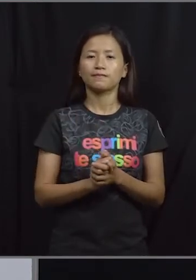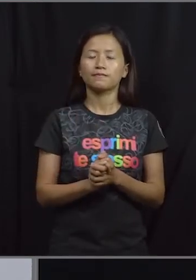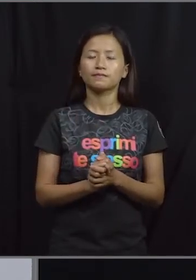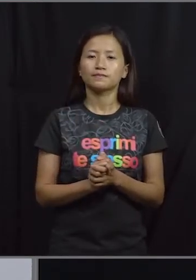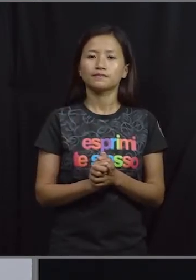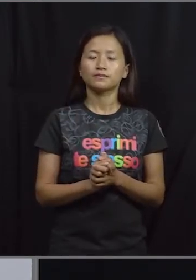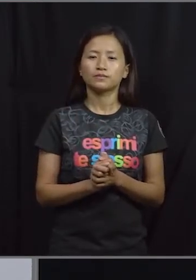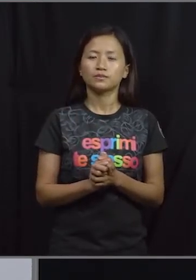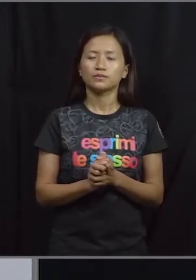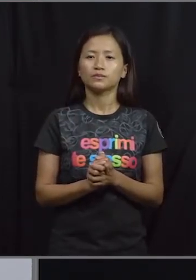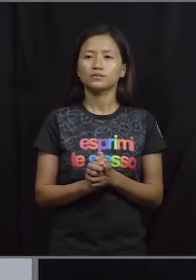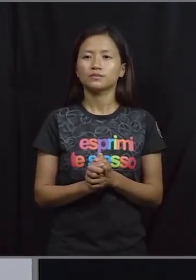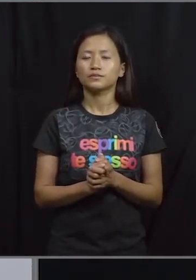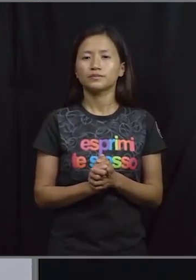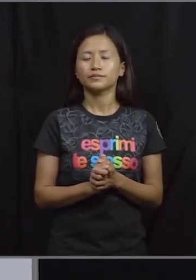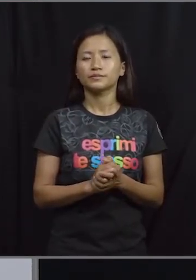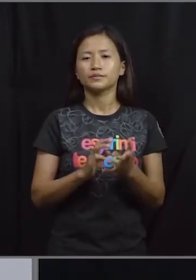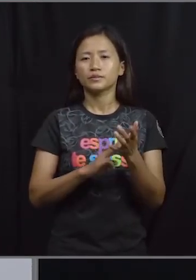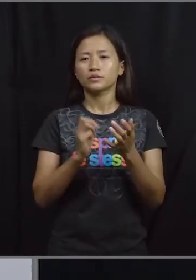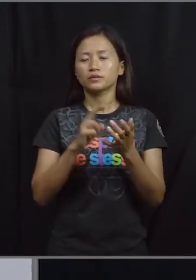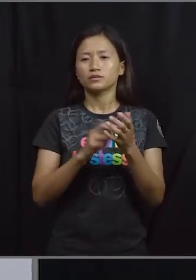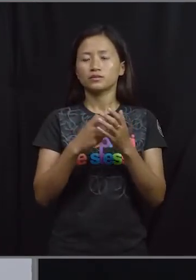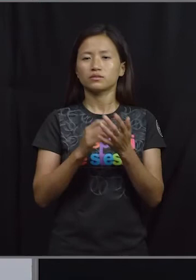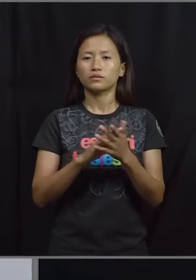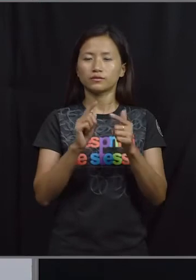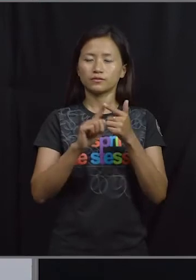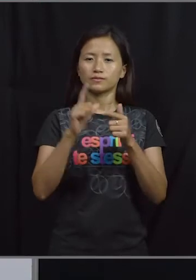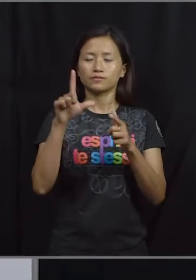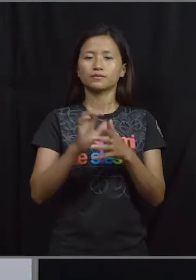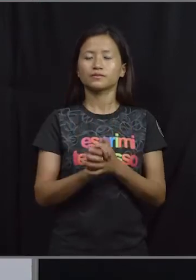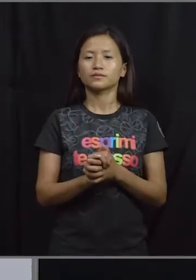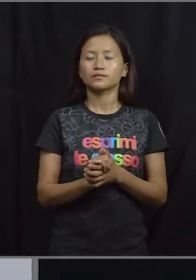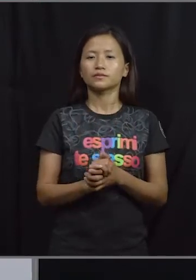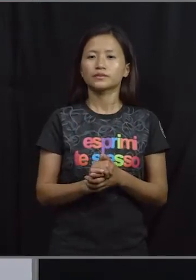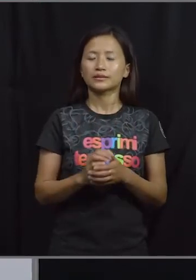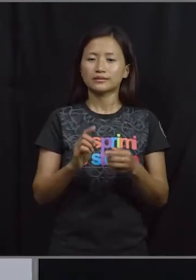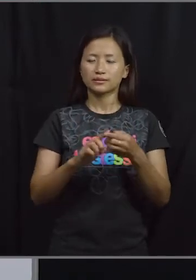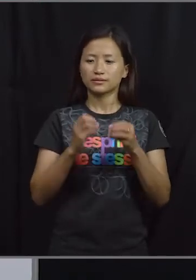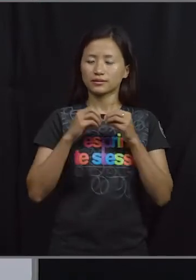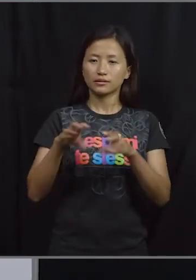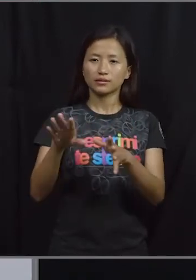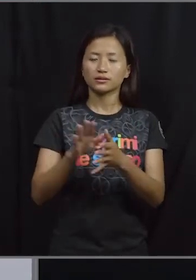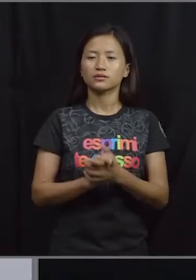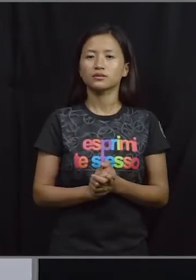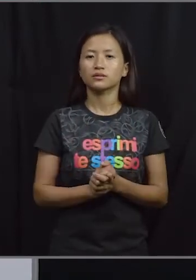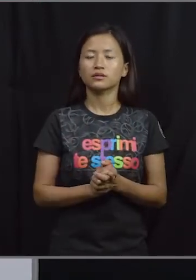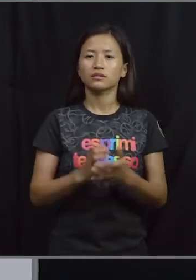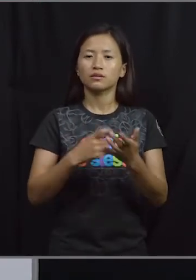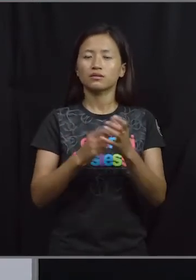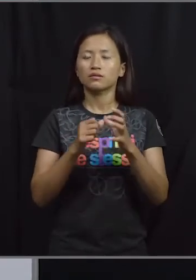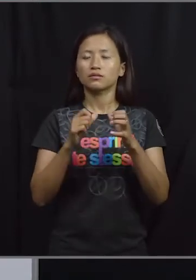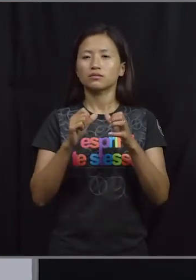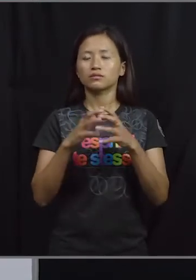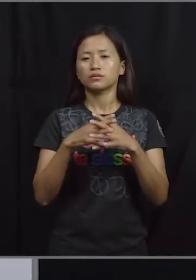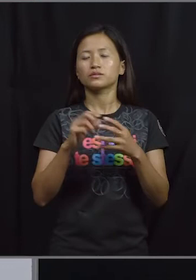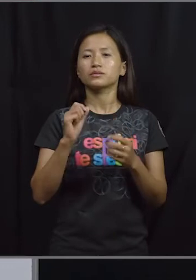clear? Okay. Minor of an element is obtained by deleting the row and column